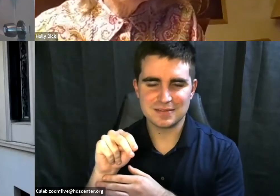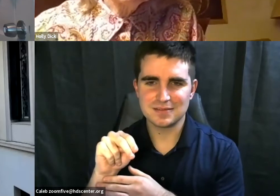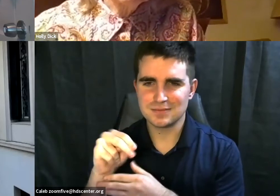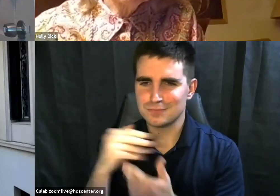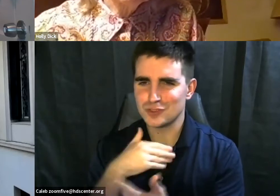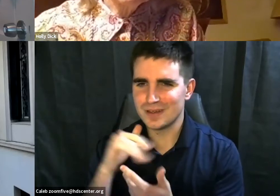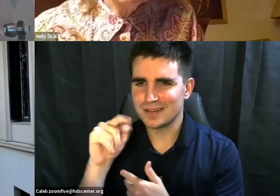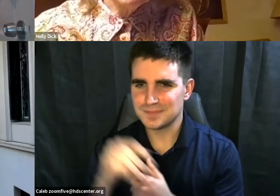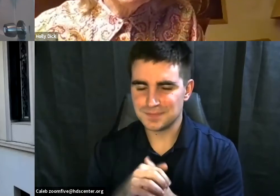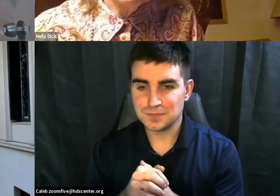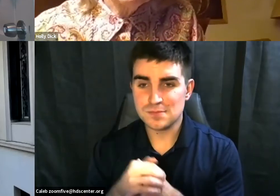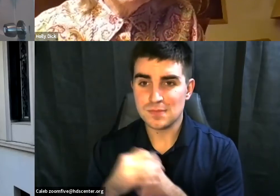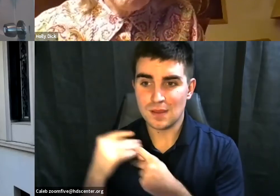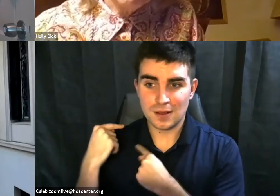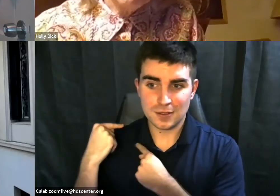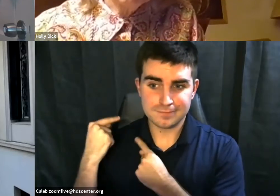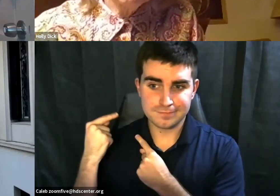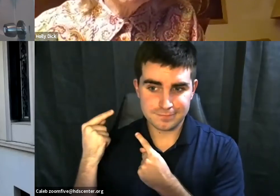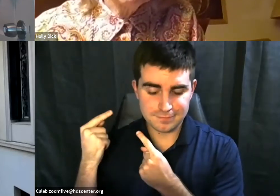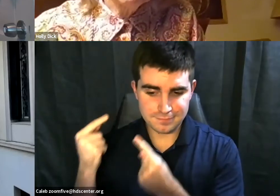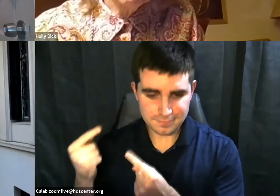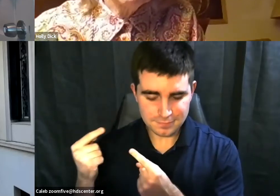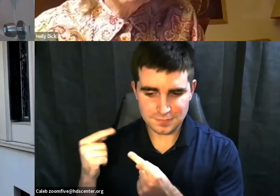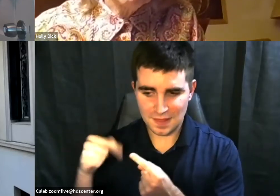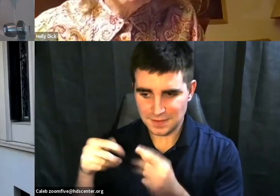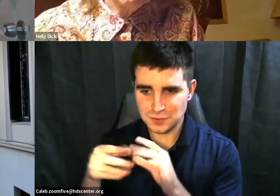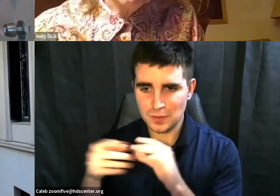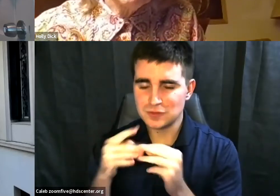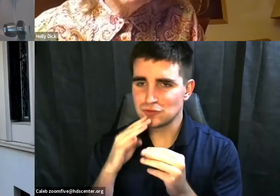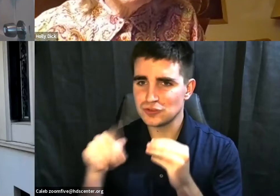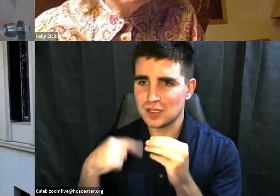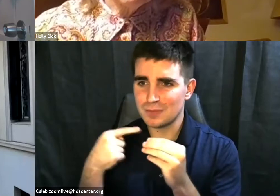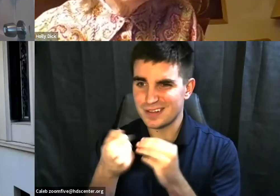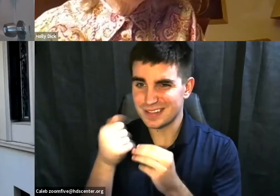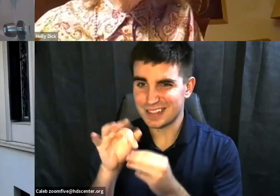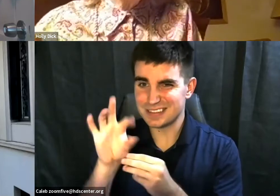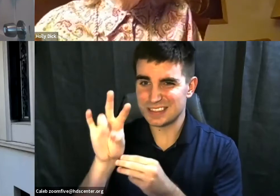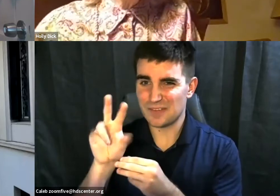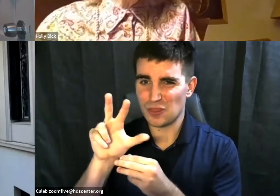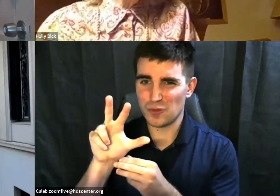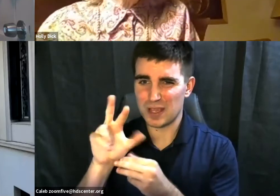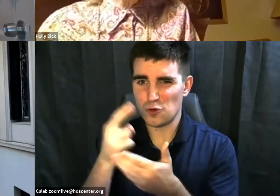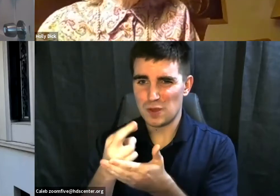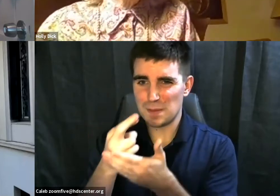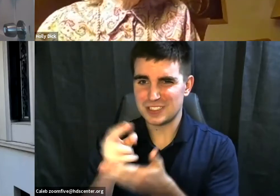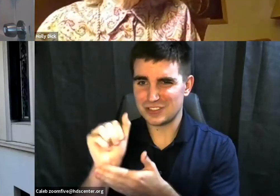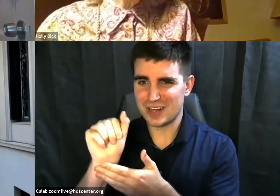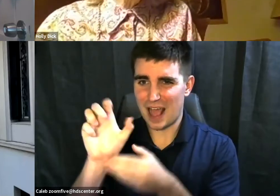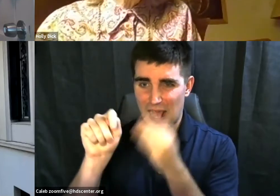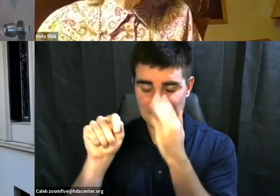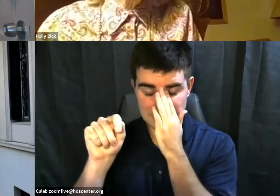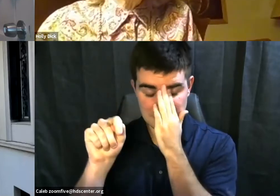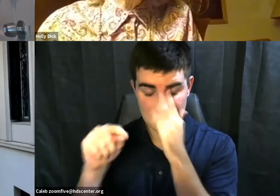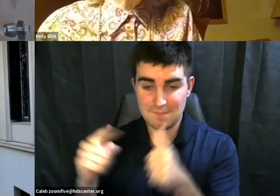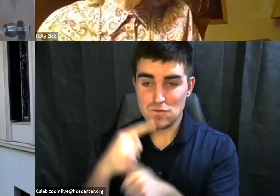Up until this point in our narrative, we've talked about the aftermath of the 1973 Rehabilitation Act, the first time in which Port